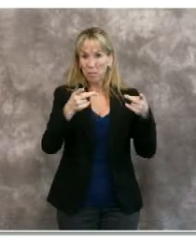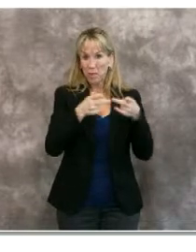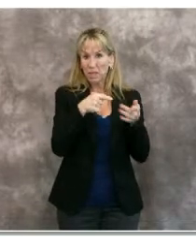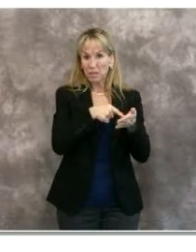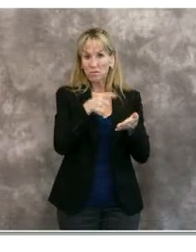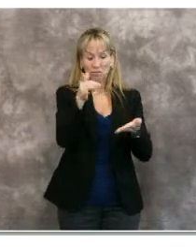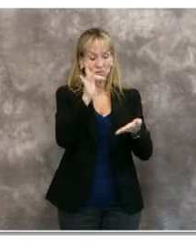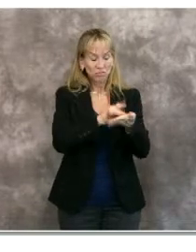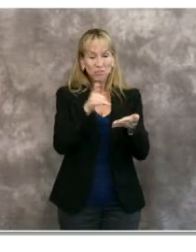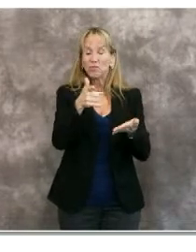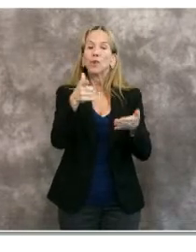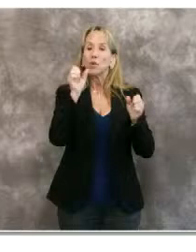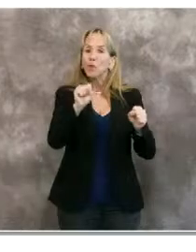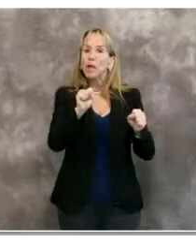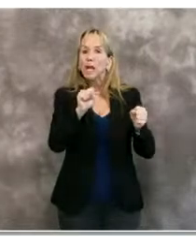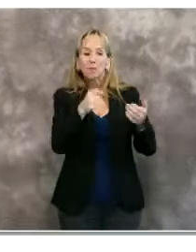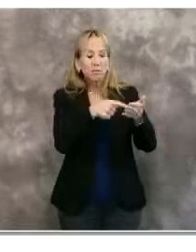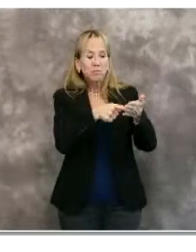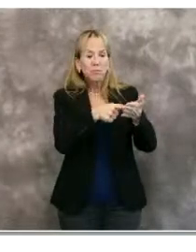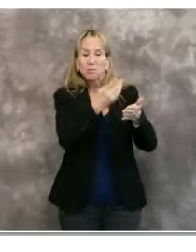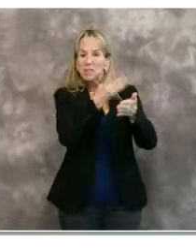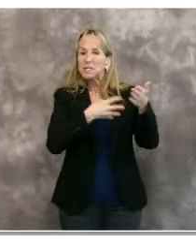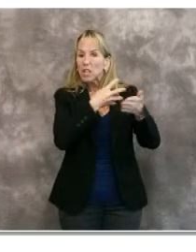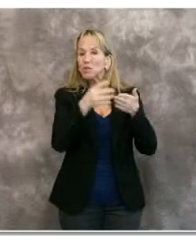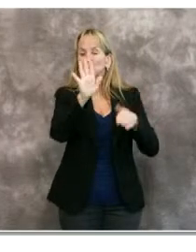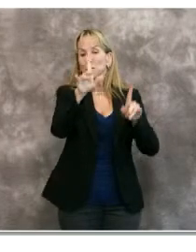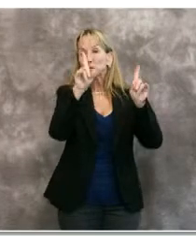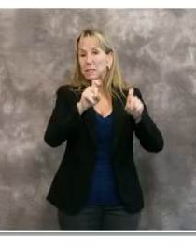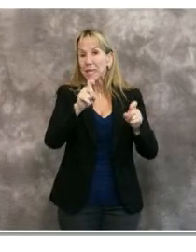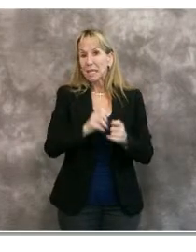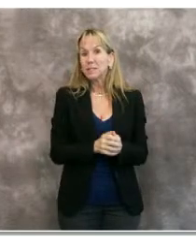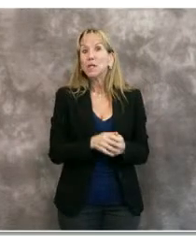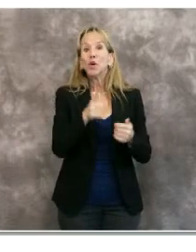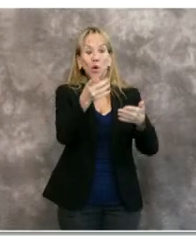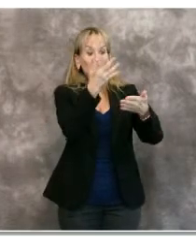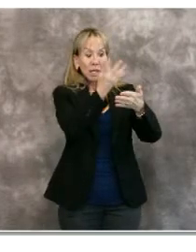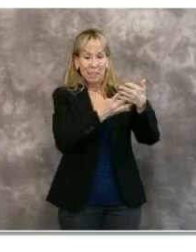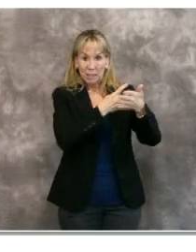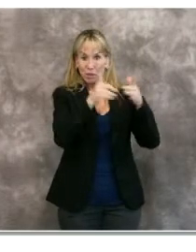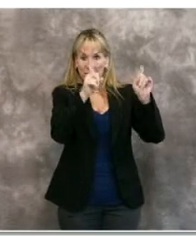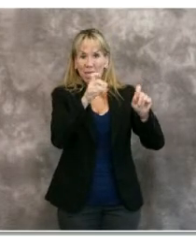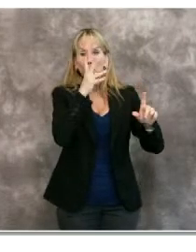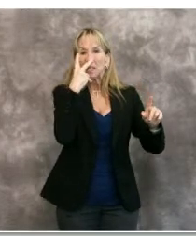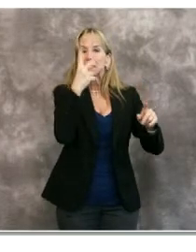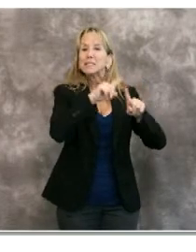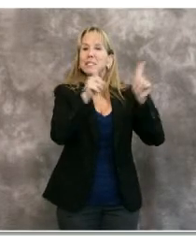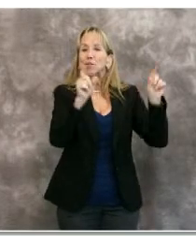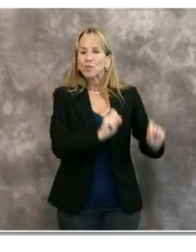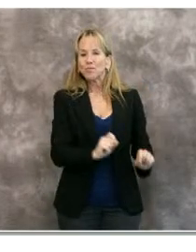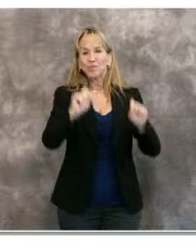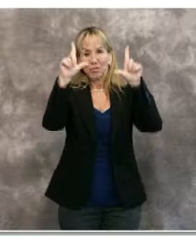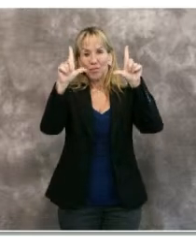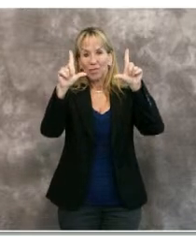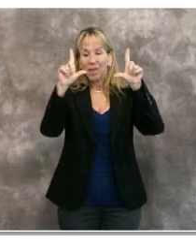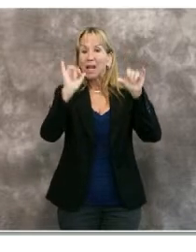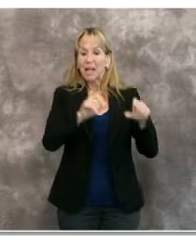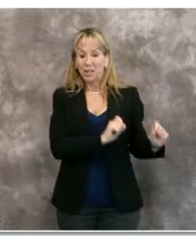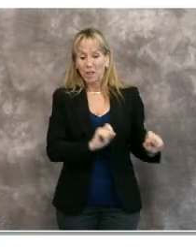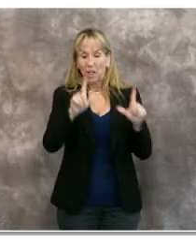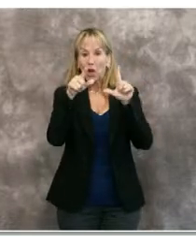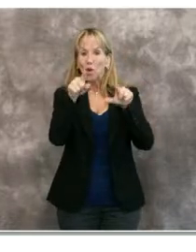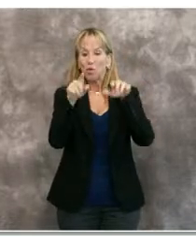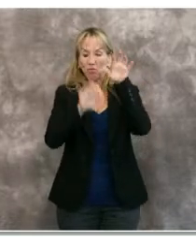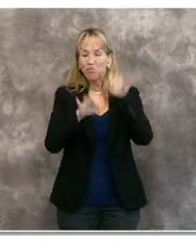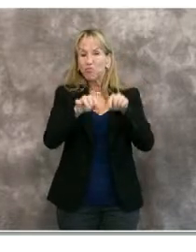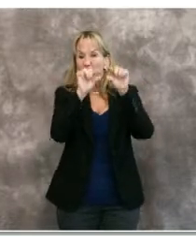would allow you the opportunity to say schedule testing. That would then pull up this, where you would begin to enter your information. Again, testing is